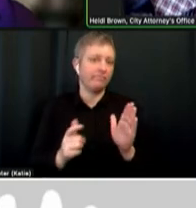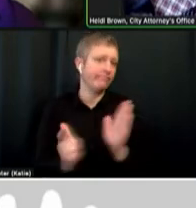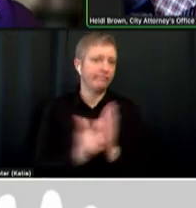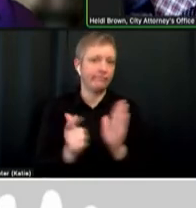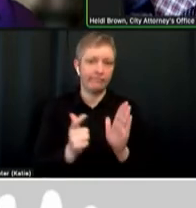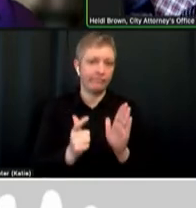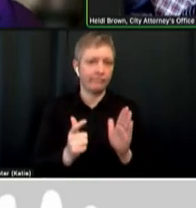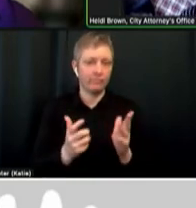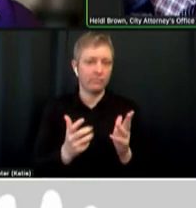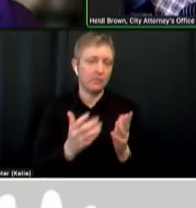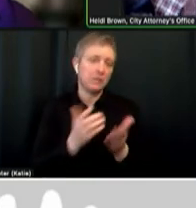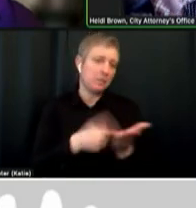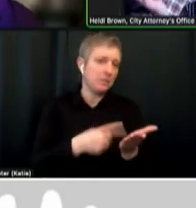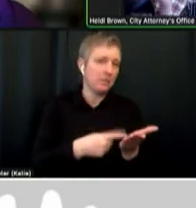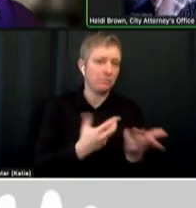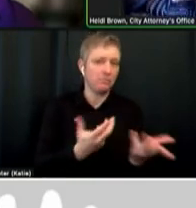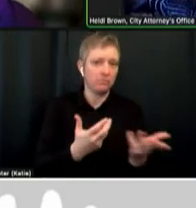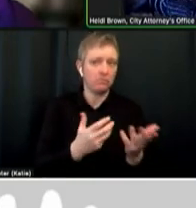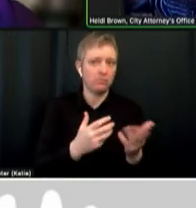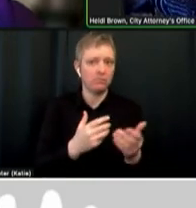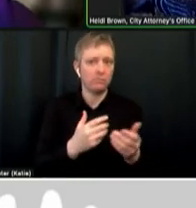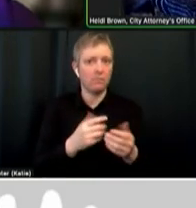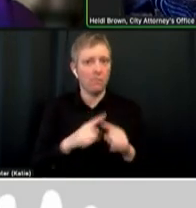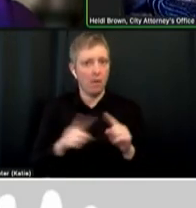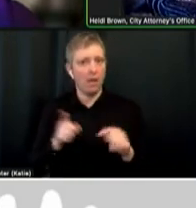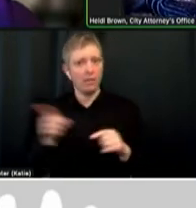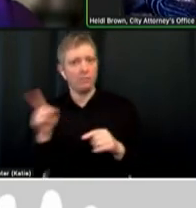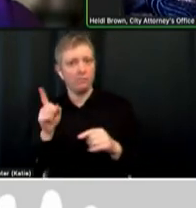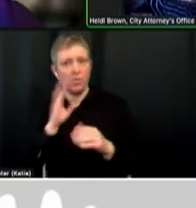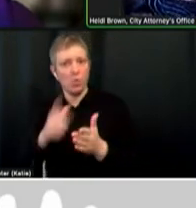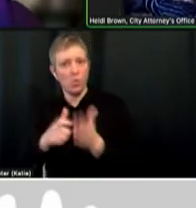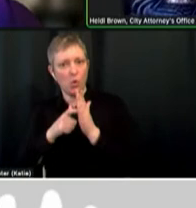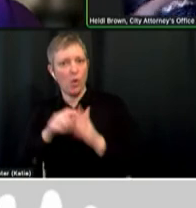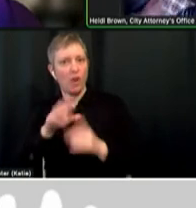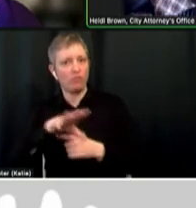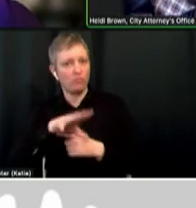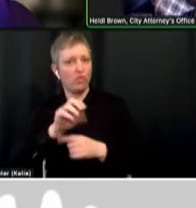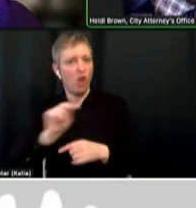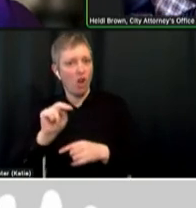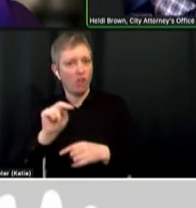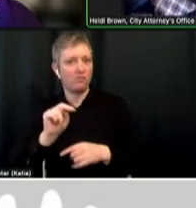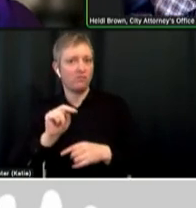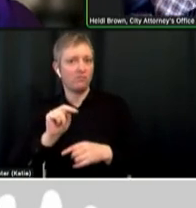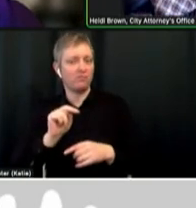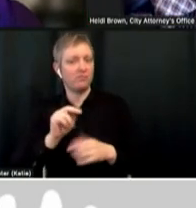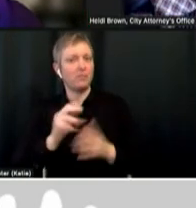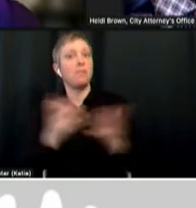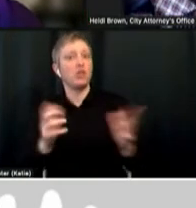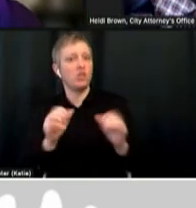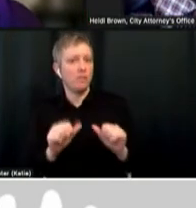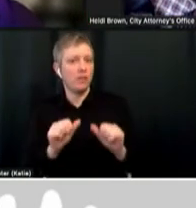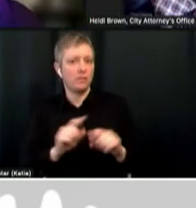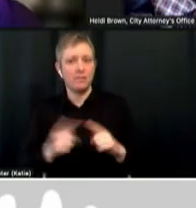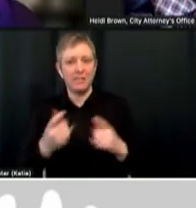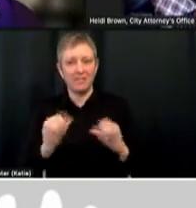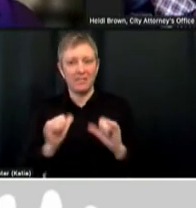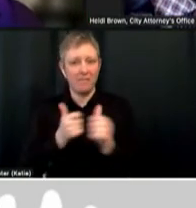on as long as, to the extent we're allowed to do so by law. We'd like them on too. Thank you.